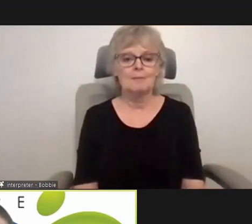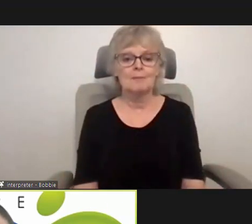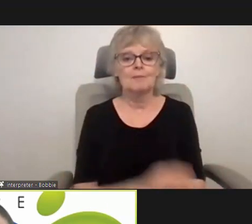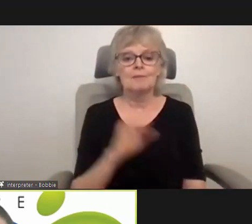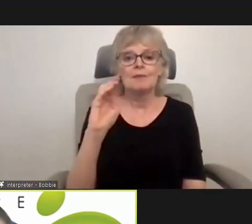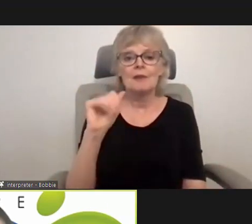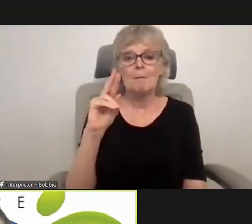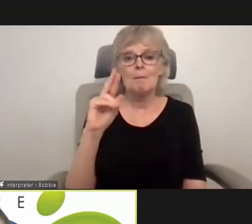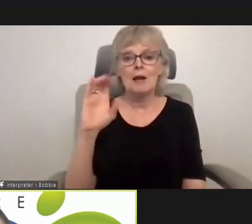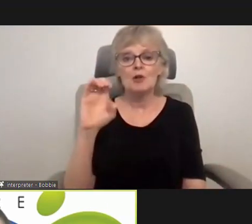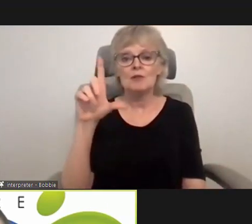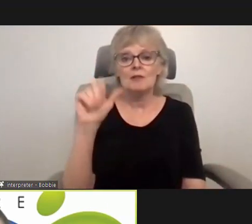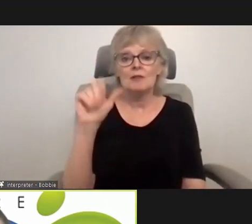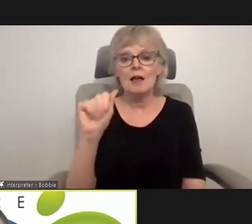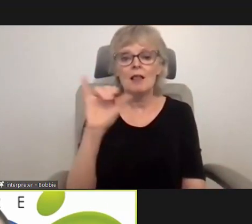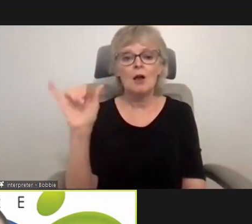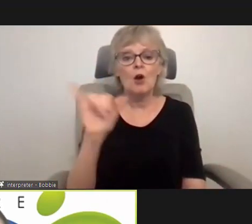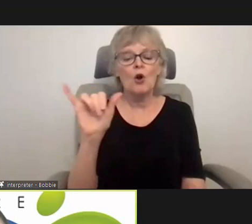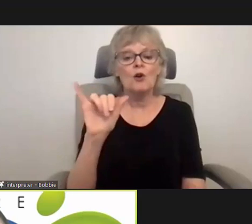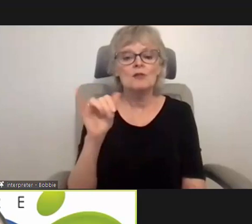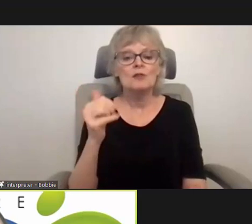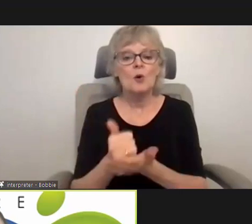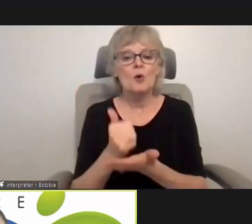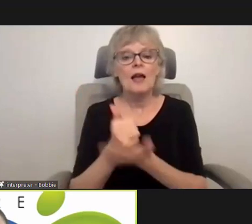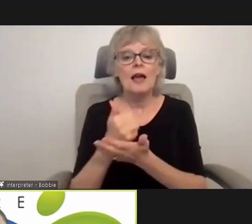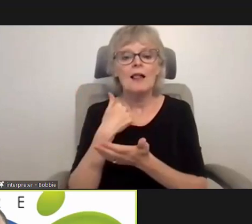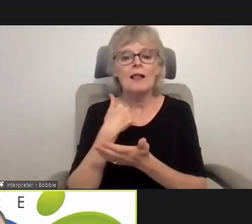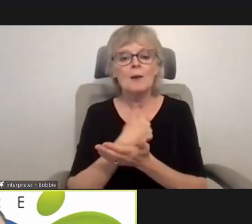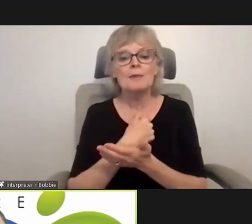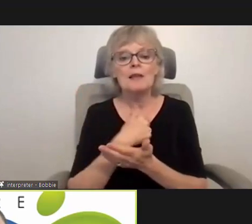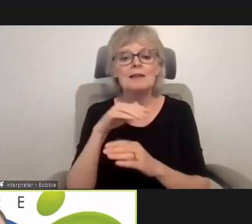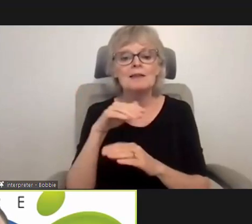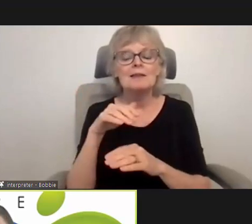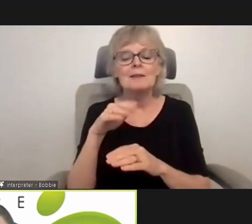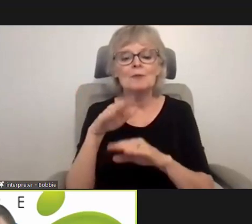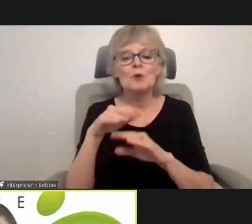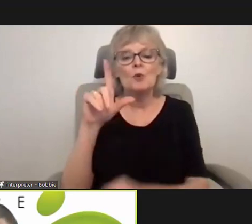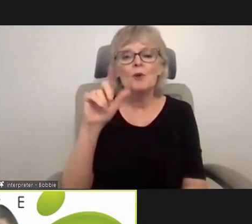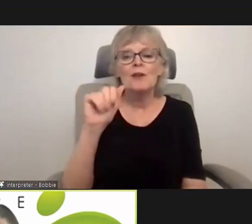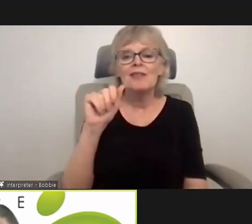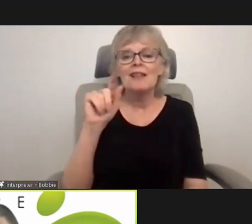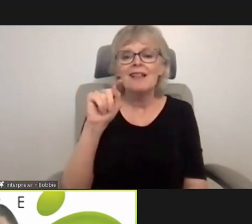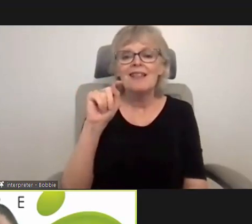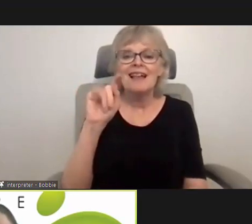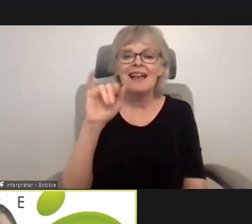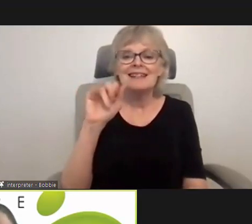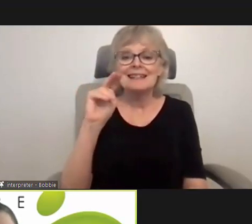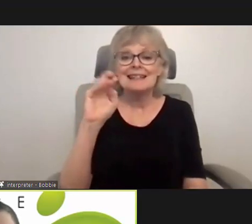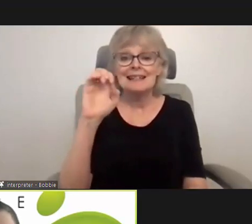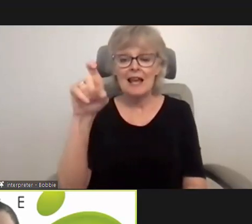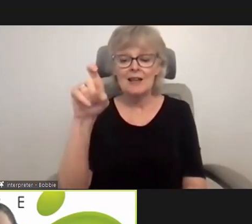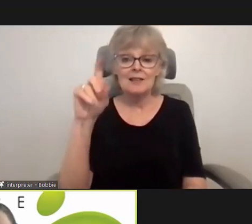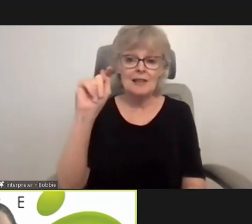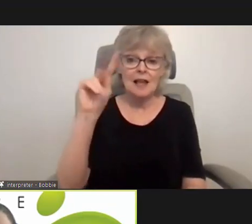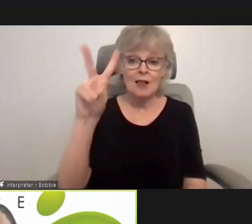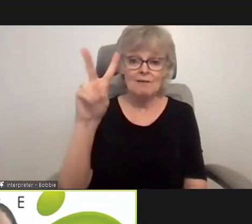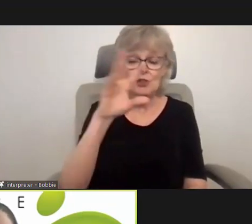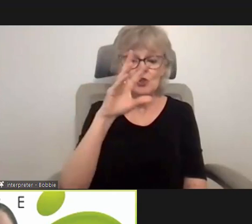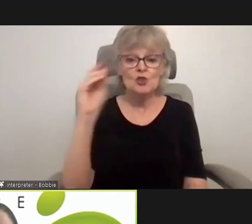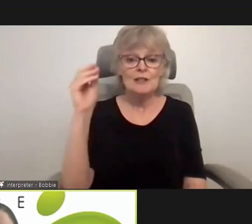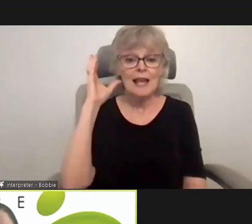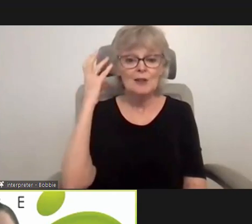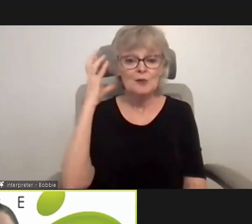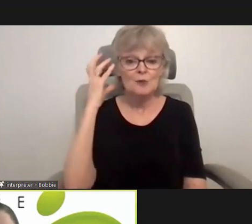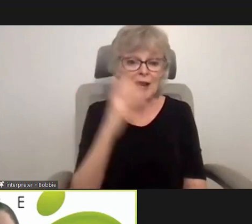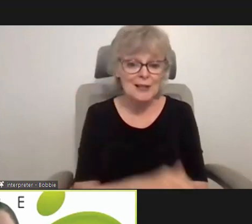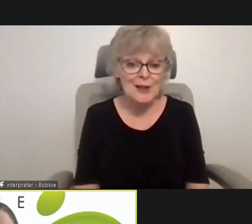Marcella also helped us get on Latinx television and radio. Our phones started ringing before